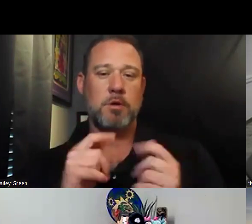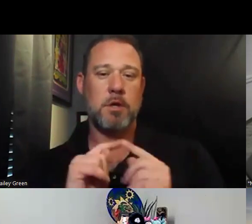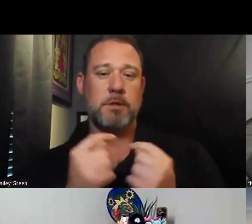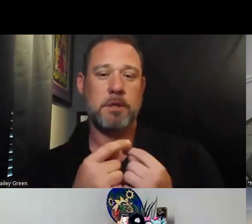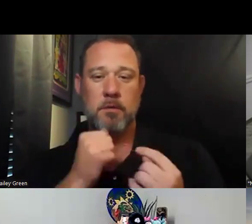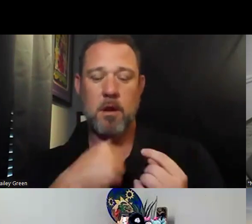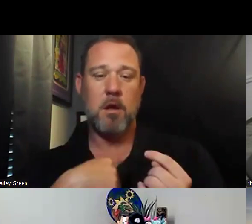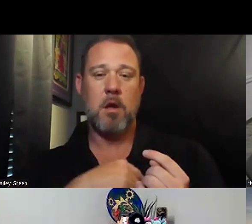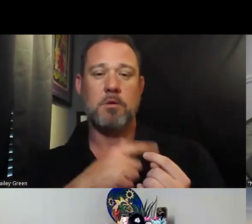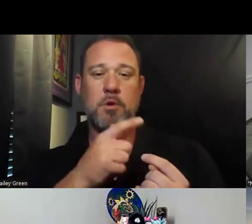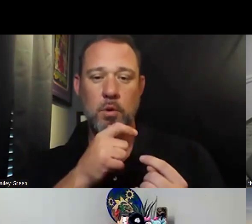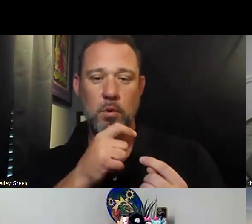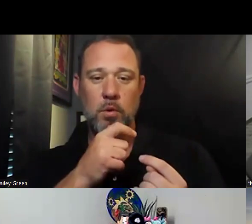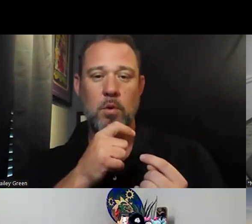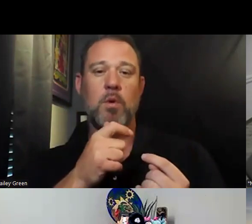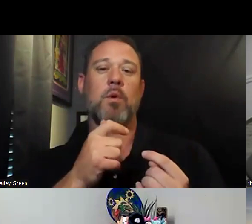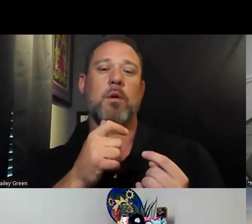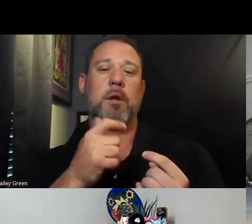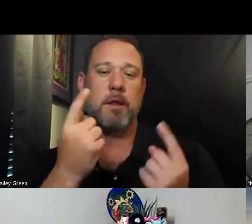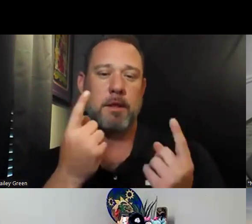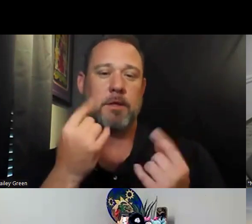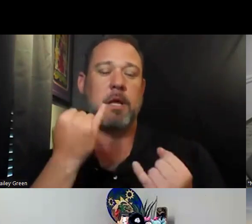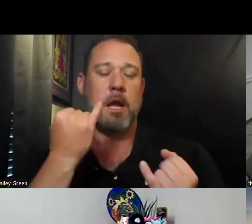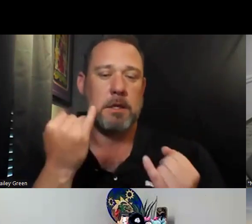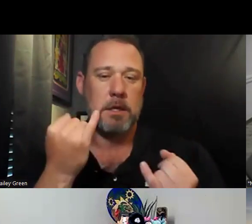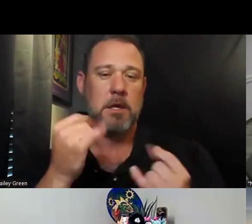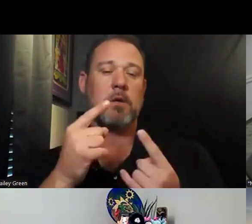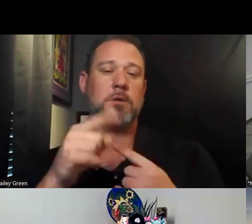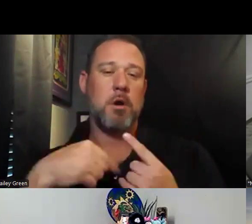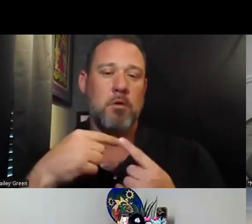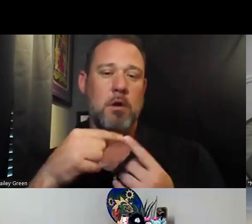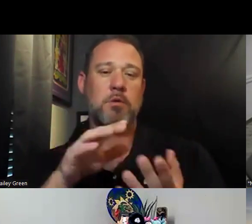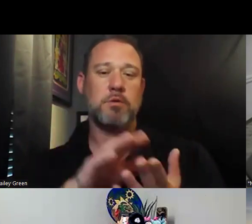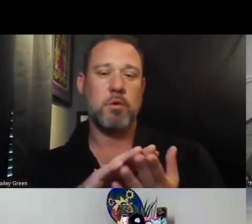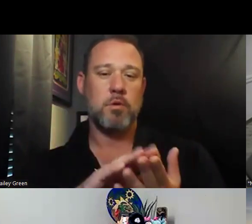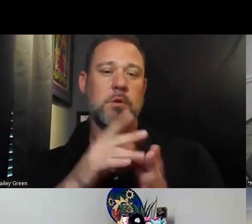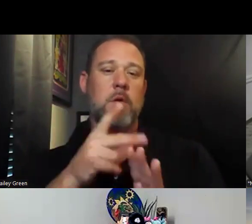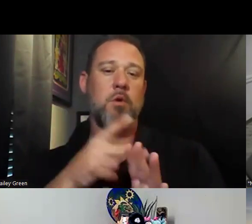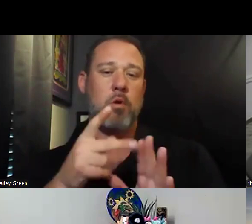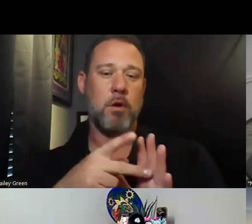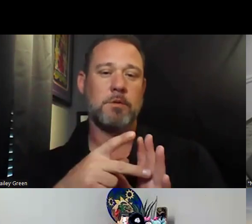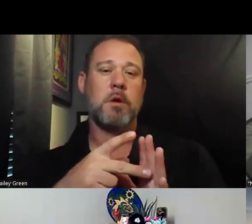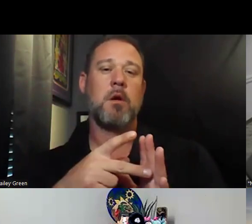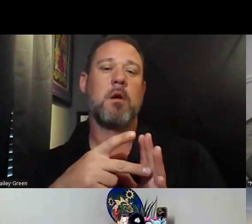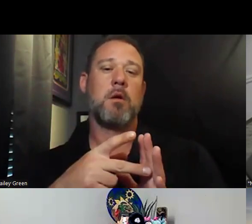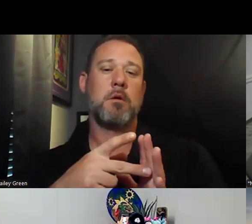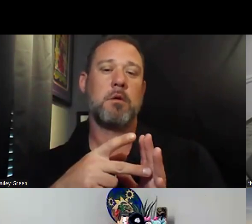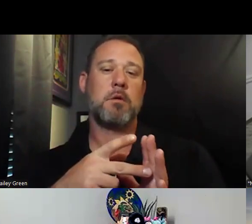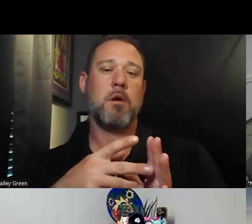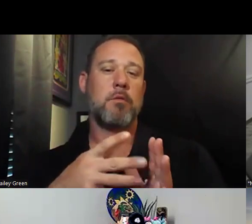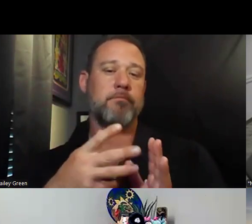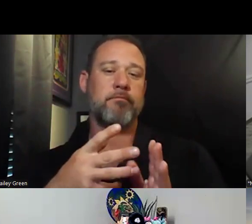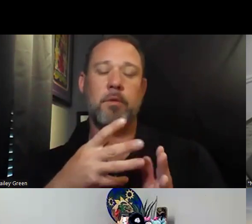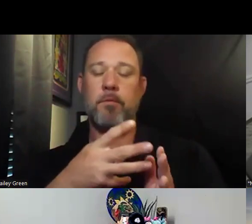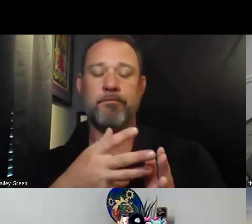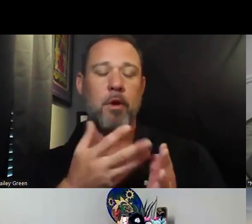not us, who? Things like ideas around like schools, programs like gardening or something like that.